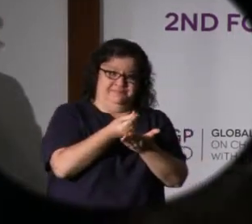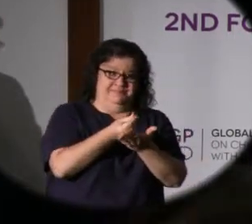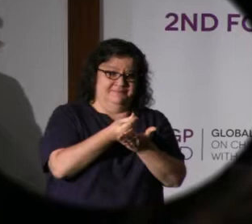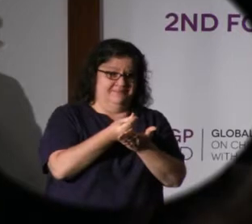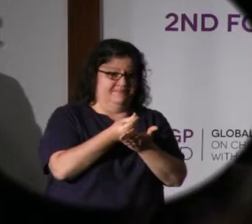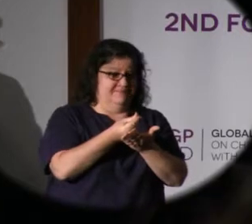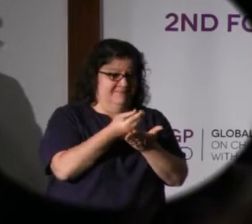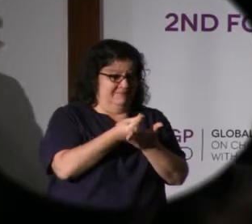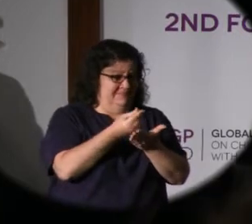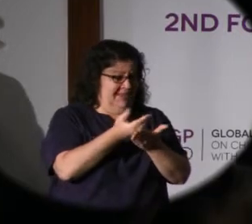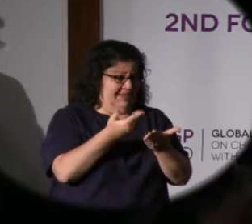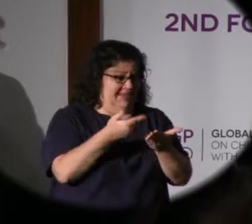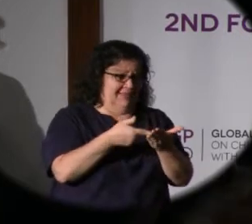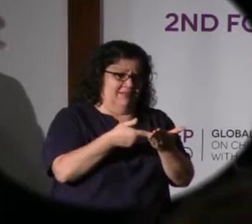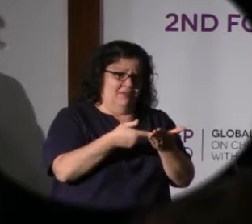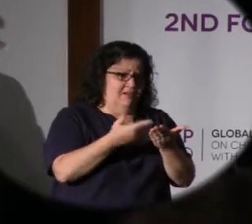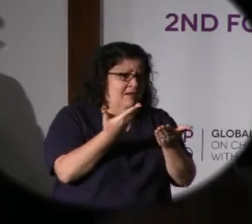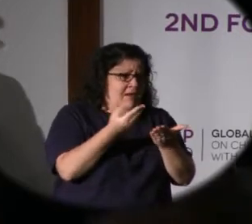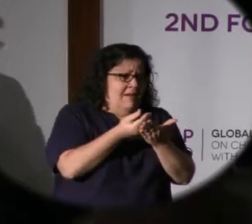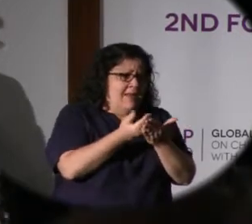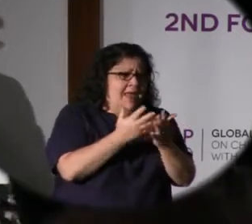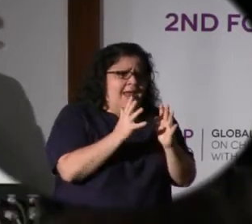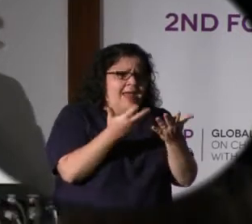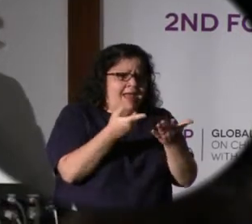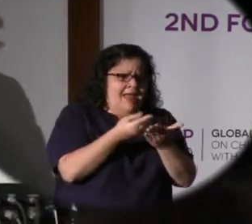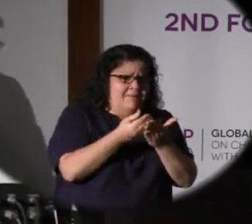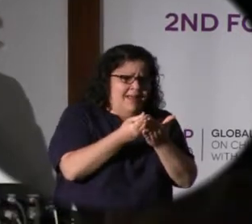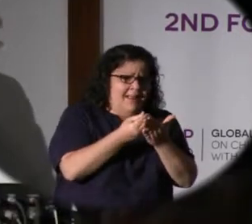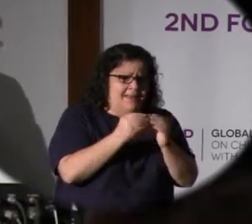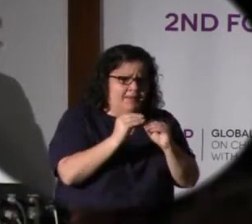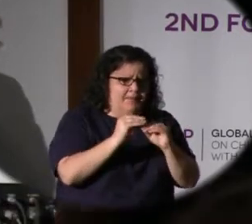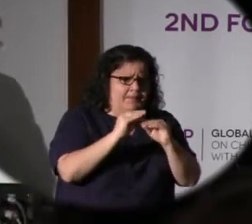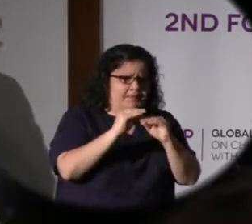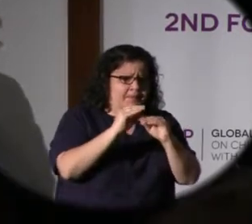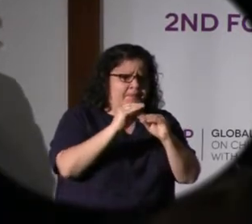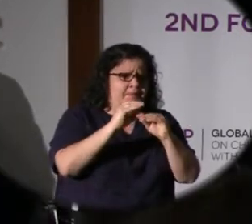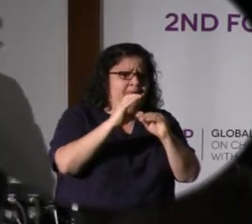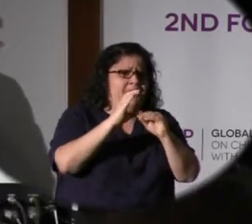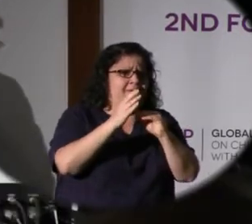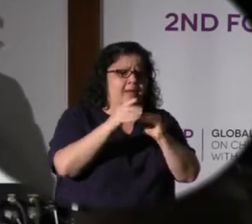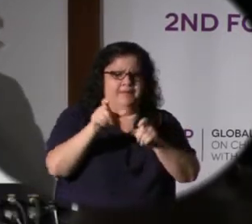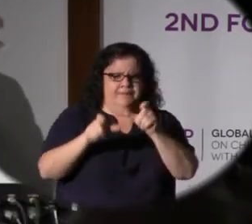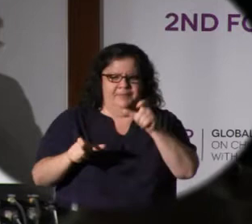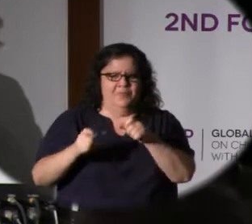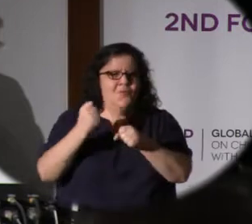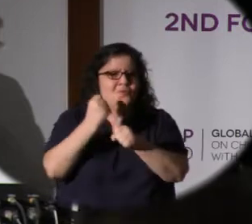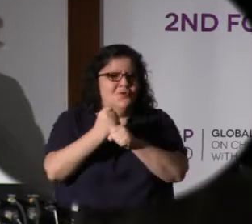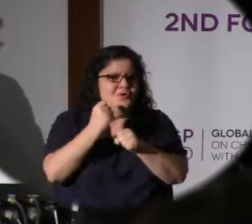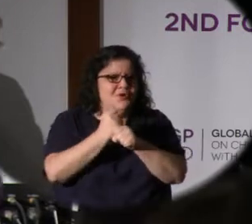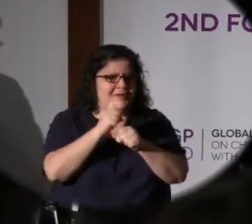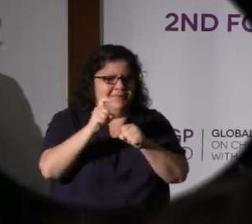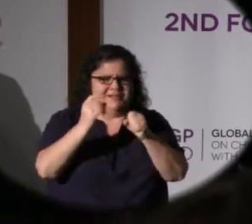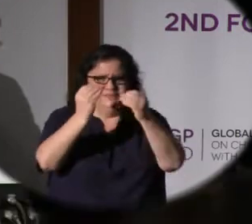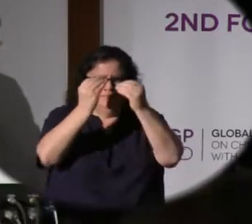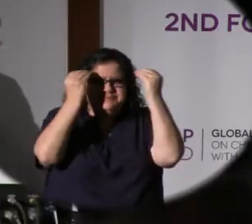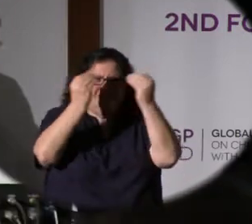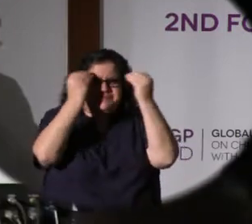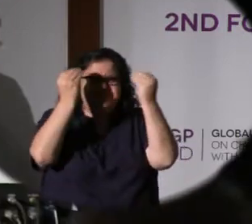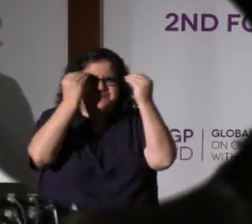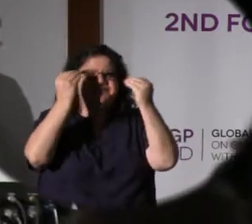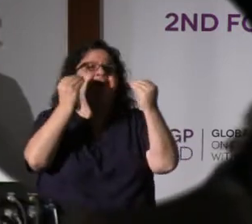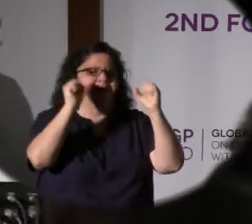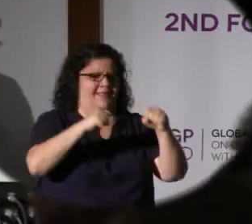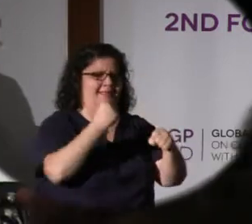and inclusive workforce. Dreamers, thinkers, and leaders given every opportunity to grow up healthy